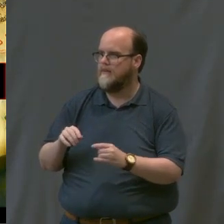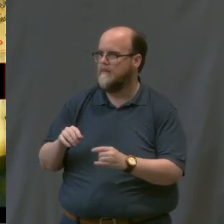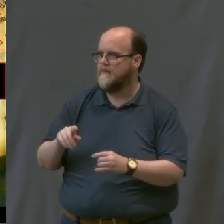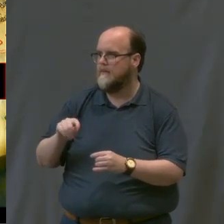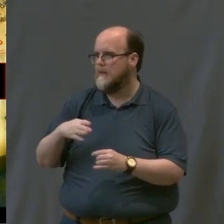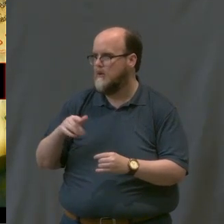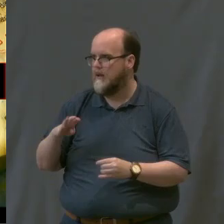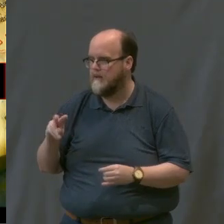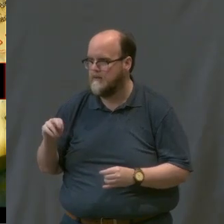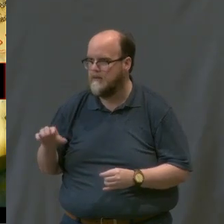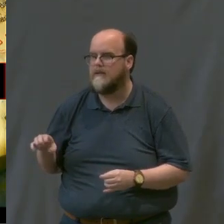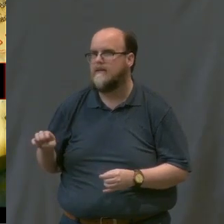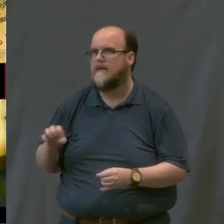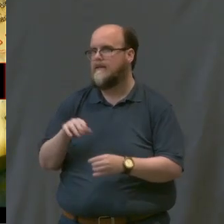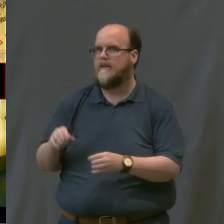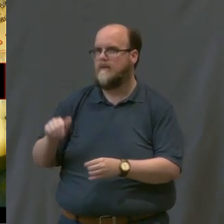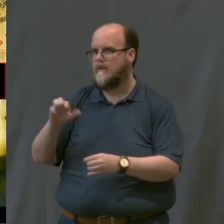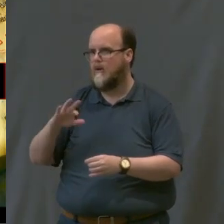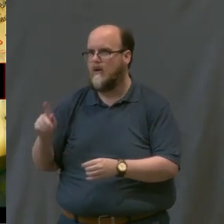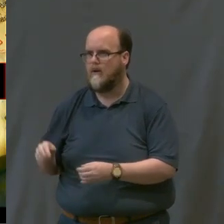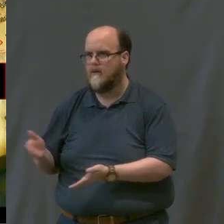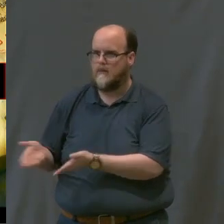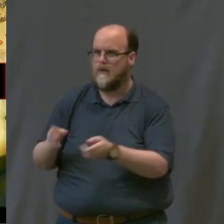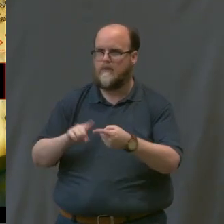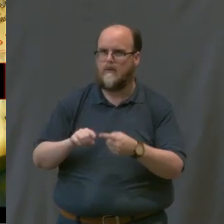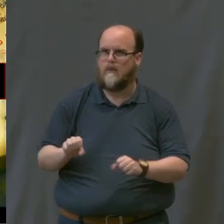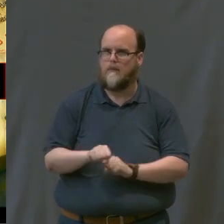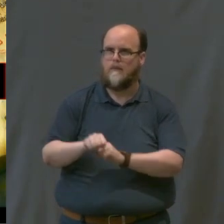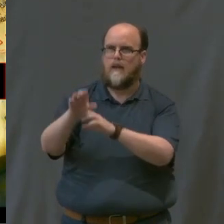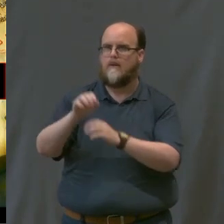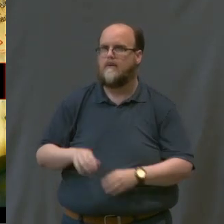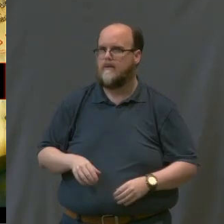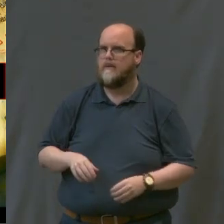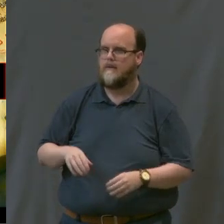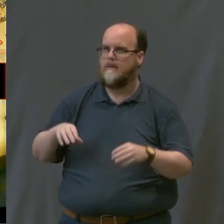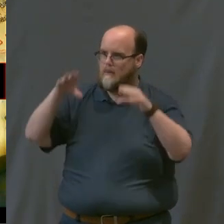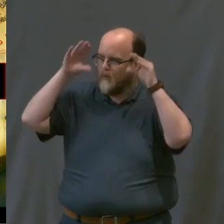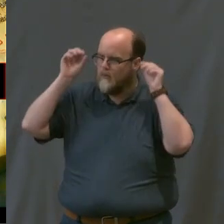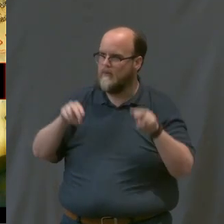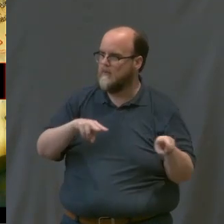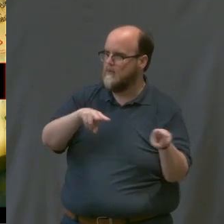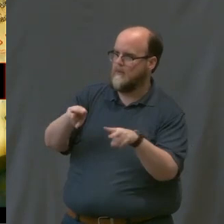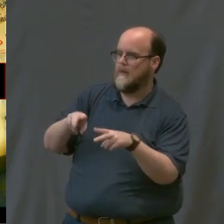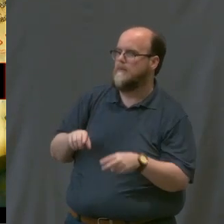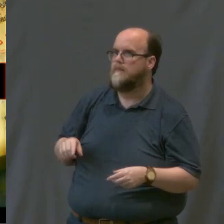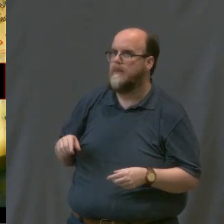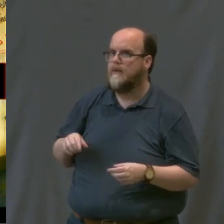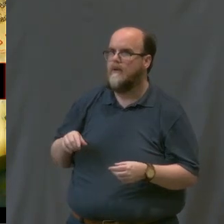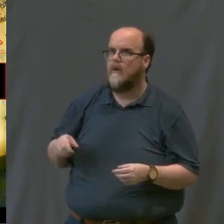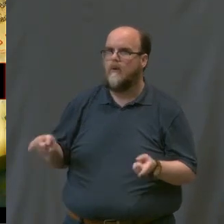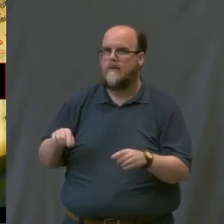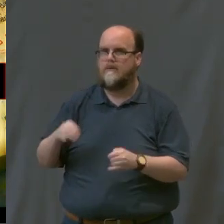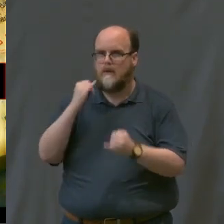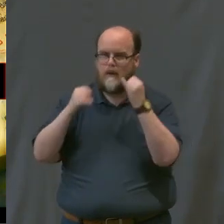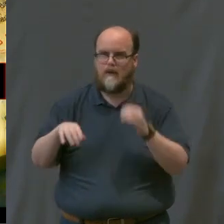him to the mountain where Moses had looked down on the land which God had promised our people. When Jeremiah got to the mountain, he